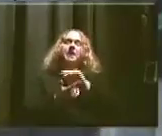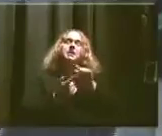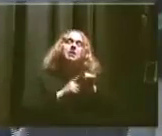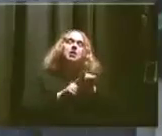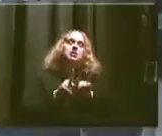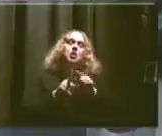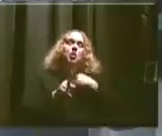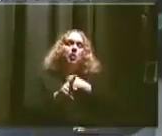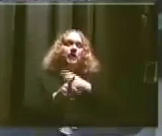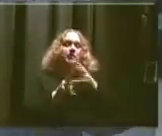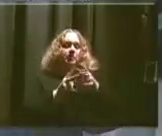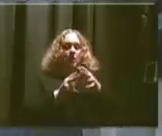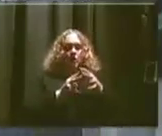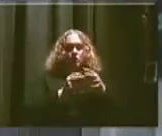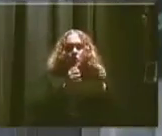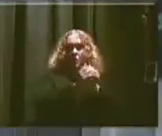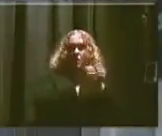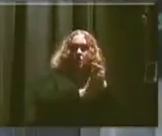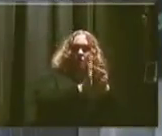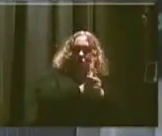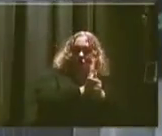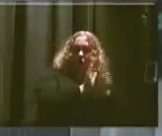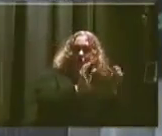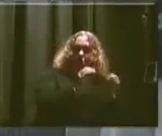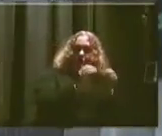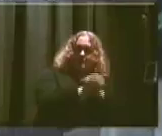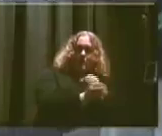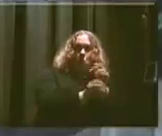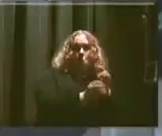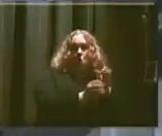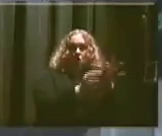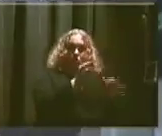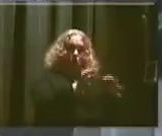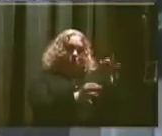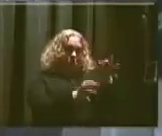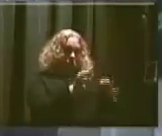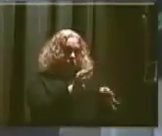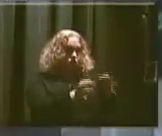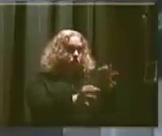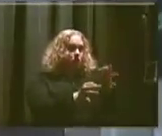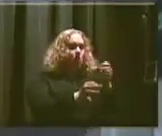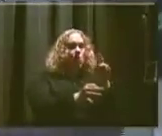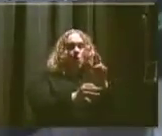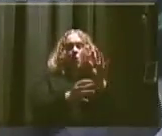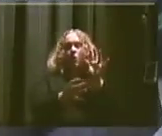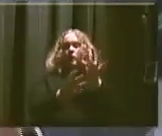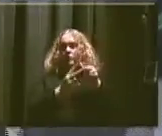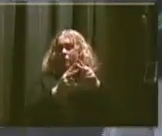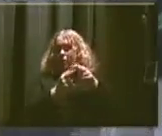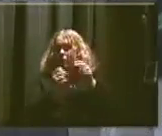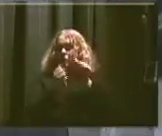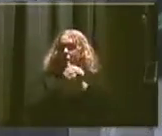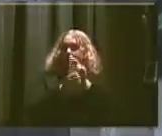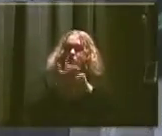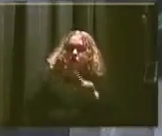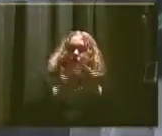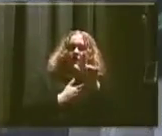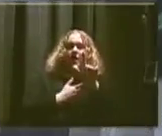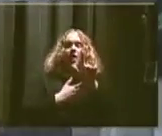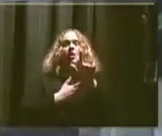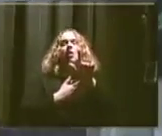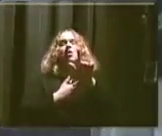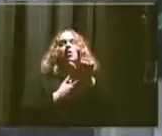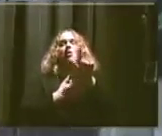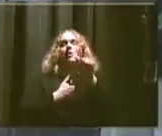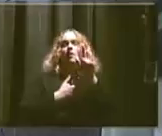or partner with U of L in terms of the law and government magnet or the dental magnet, those folks come in and